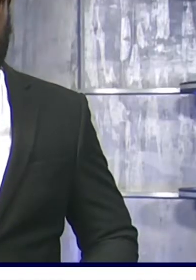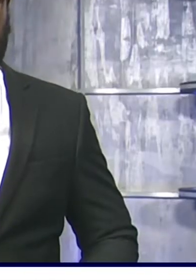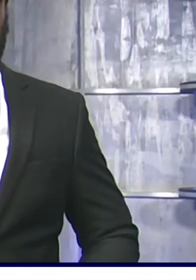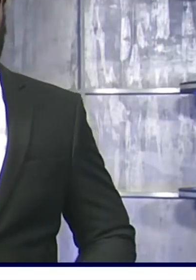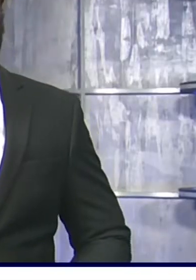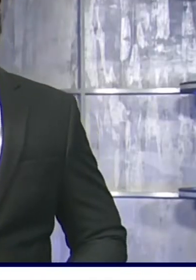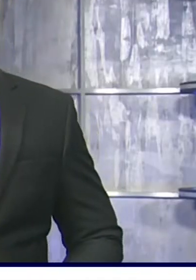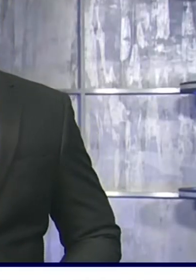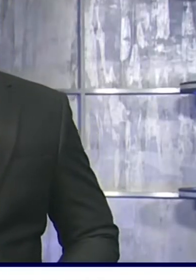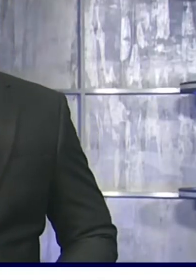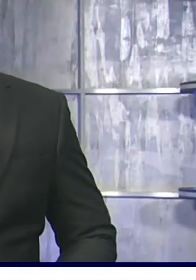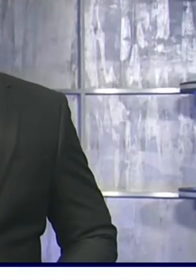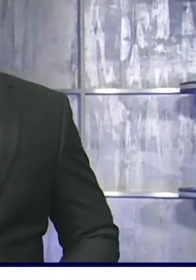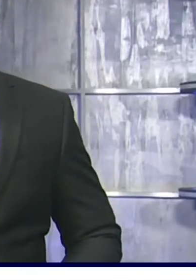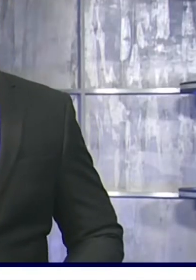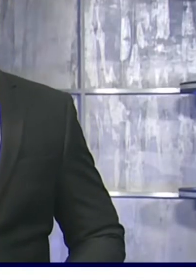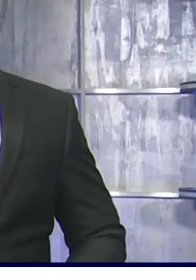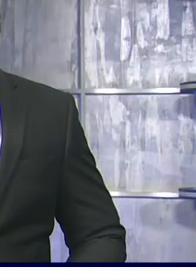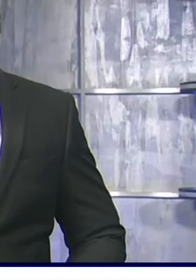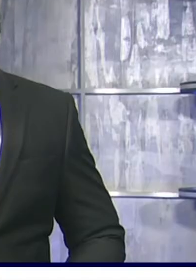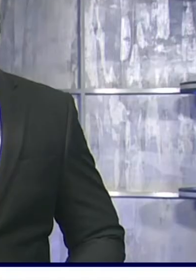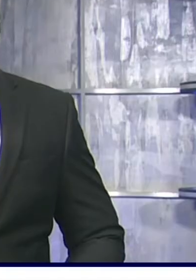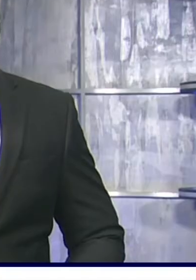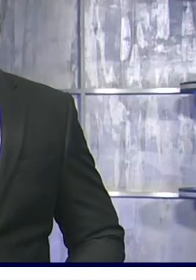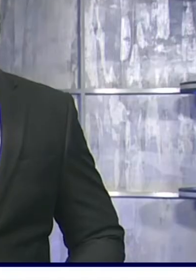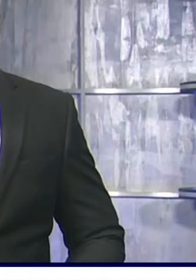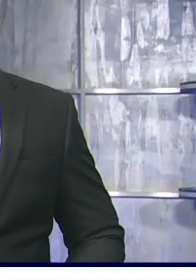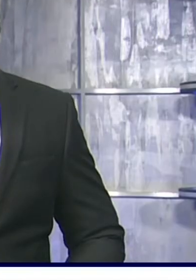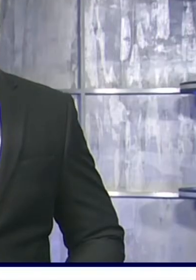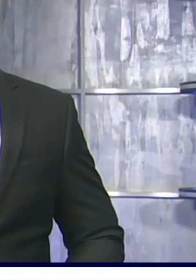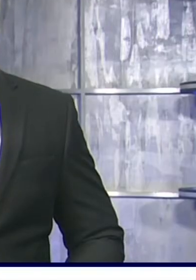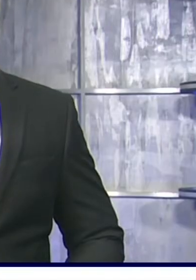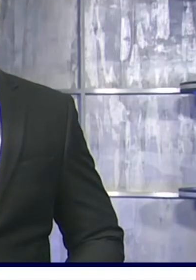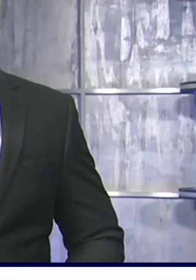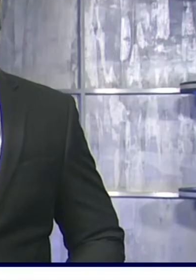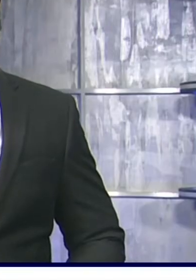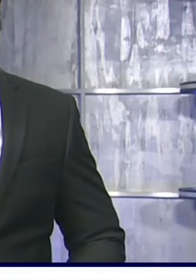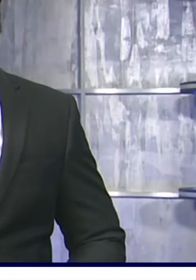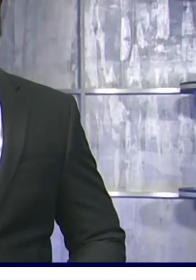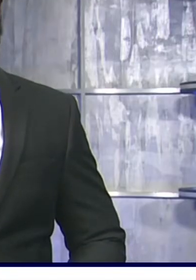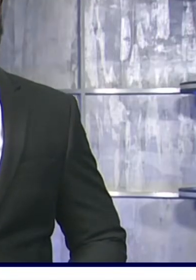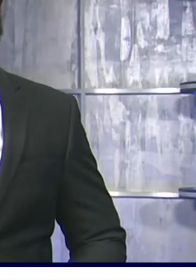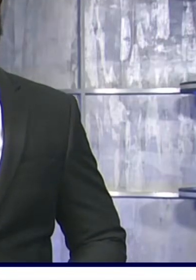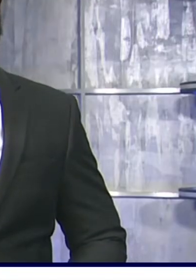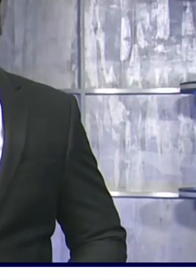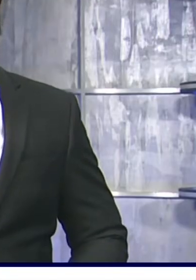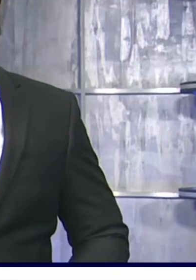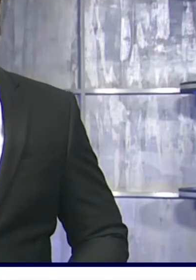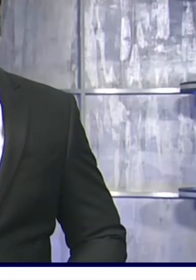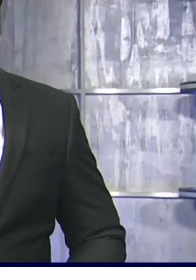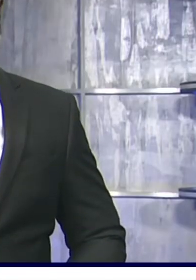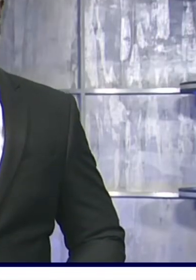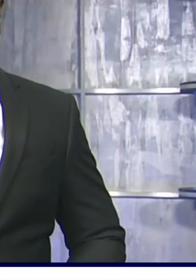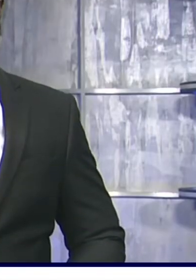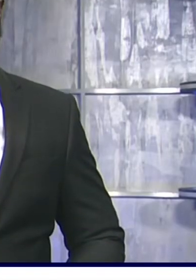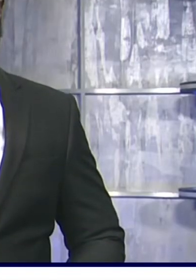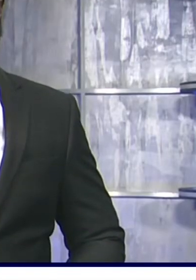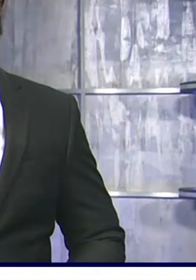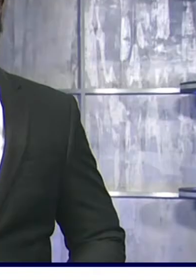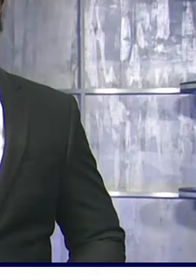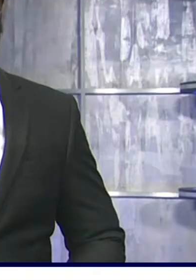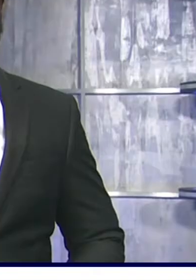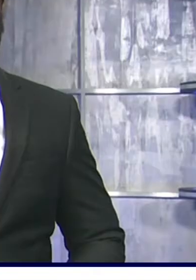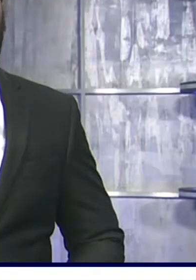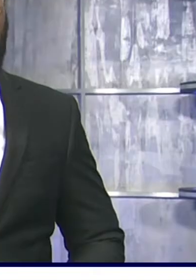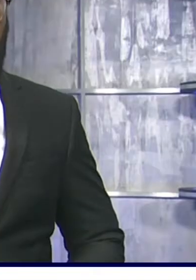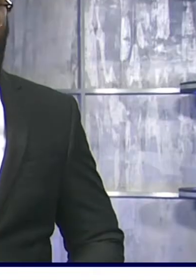Making headlines tonight. Government prepared for the approaching storm and encourages Barbadians to be ready. 2 new ministers